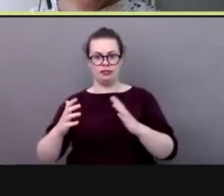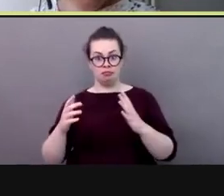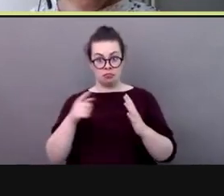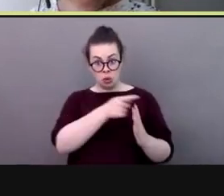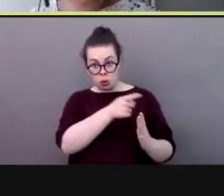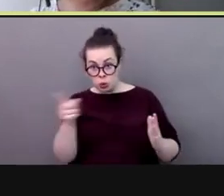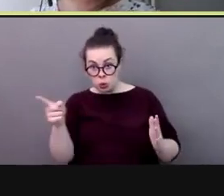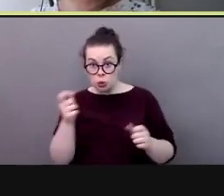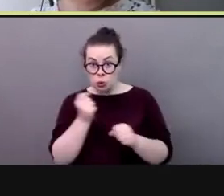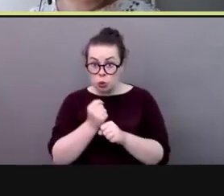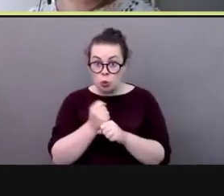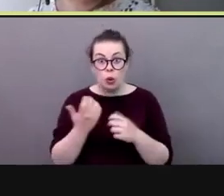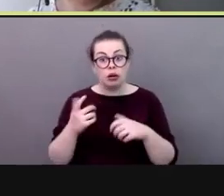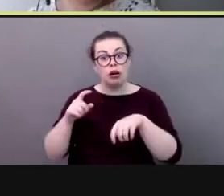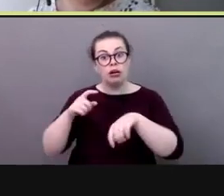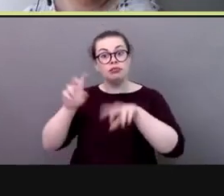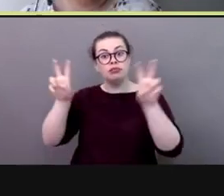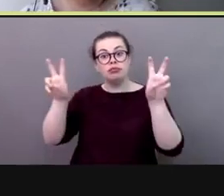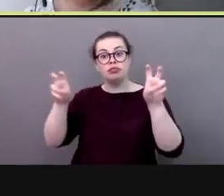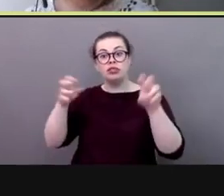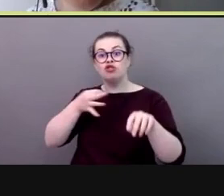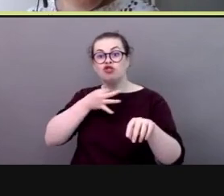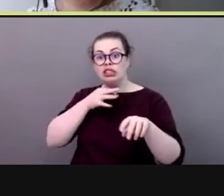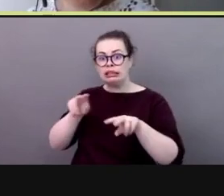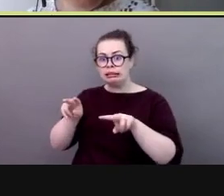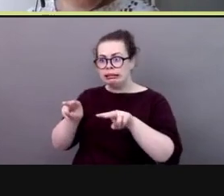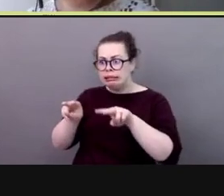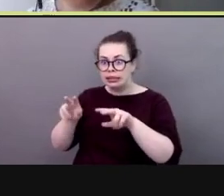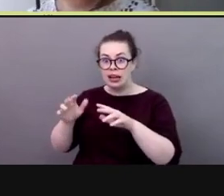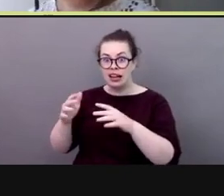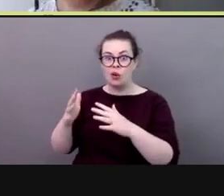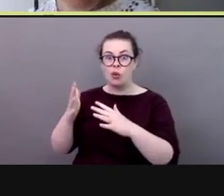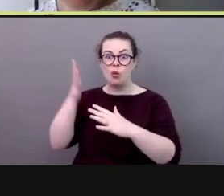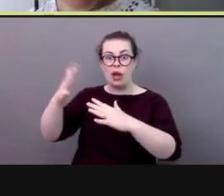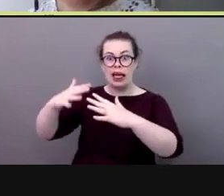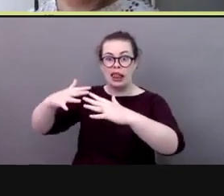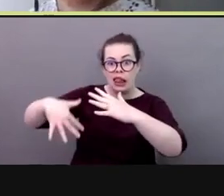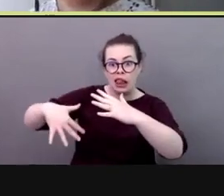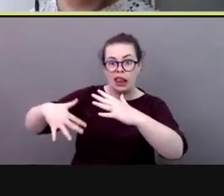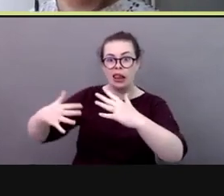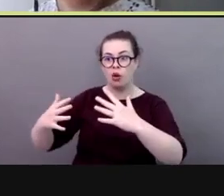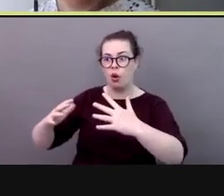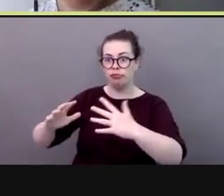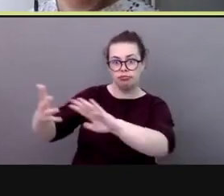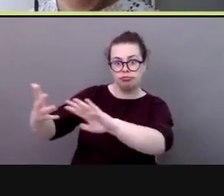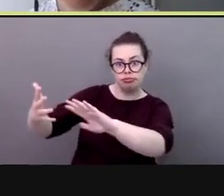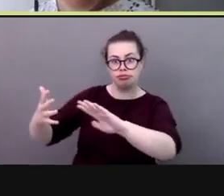any risk assessments? Would you be able to share any experiences with us?